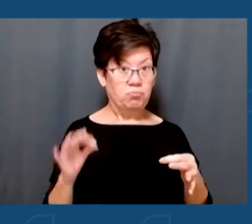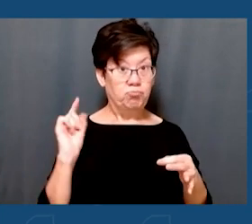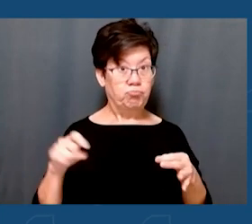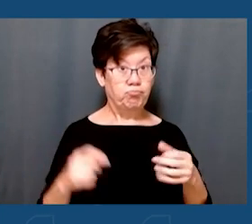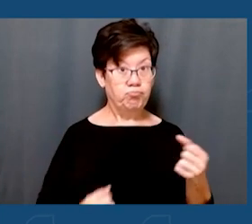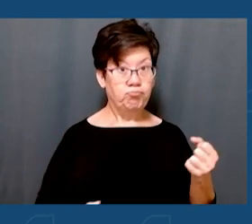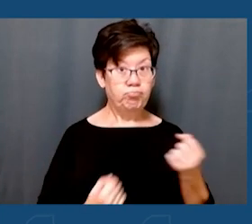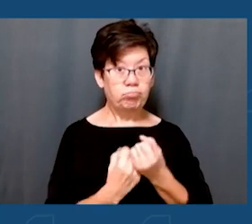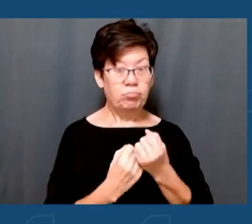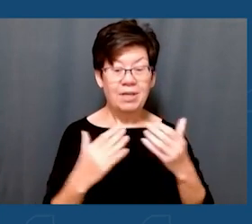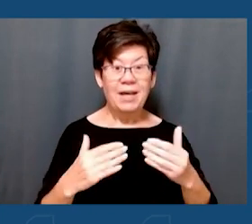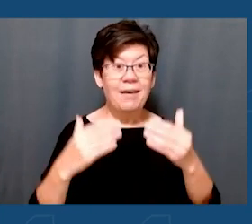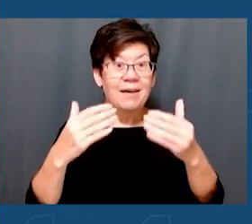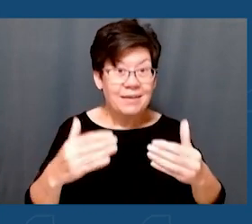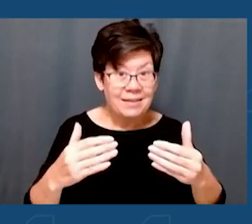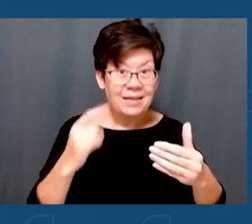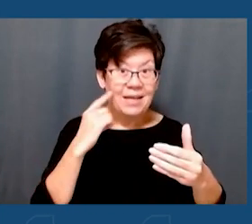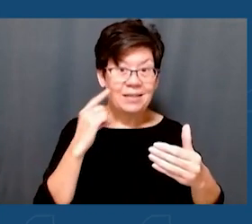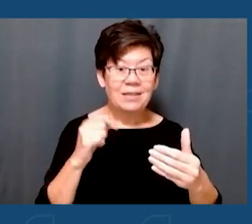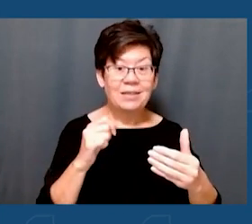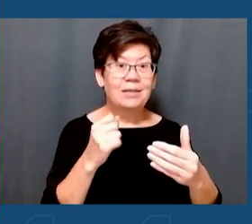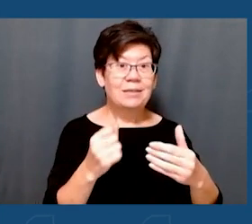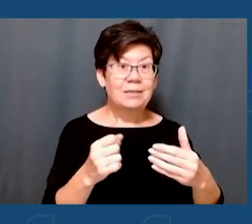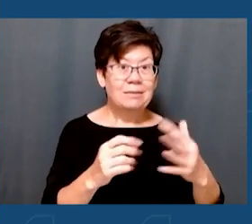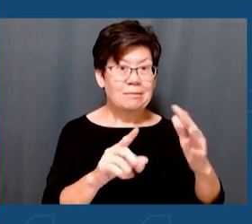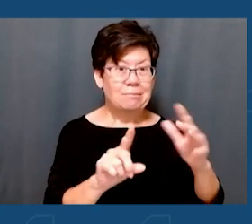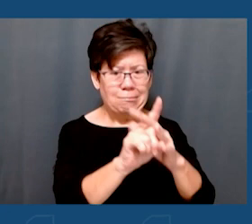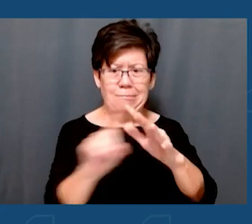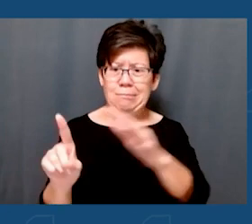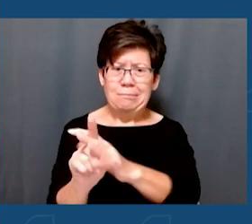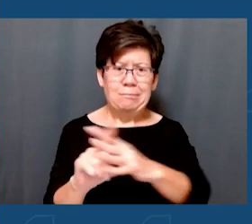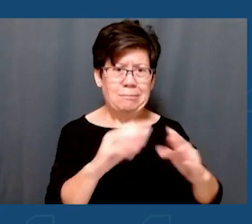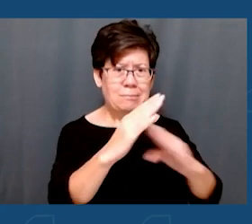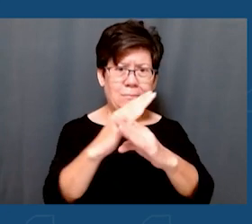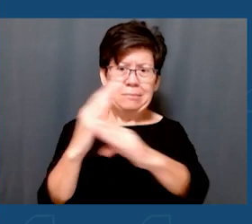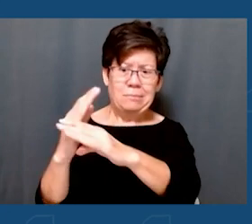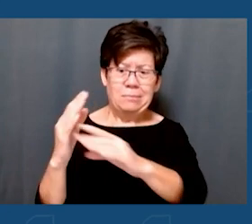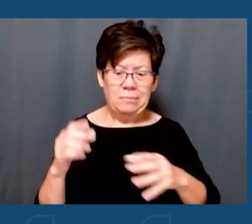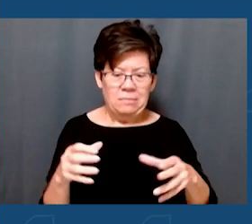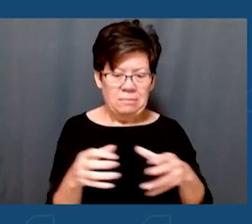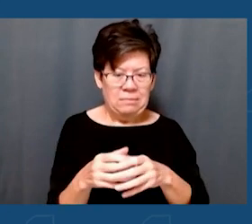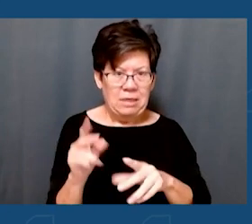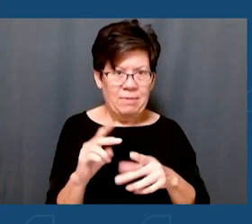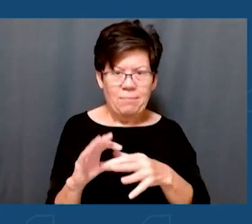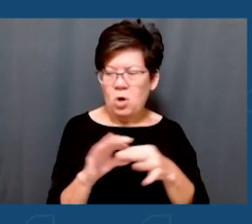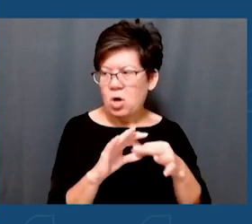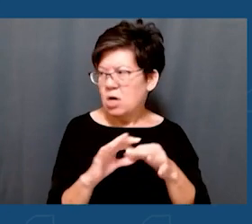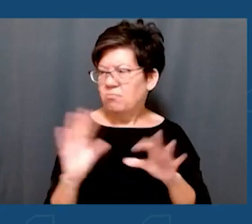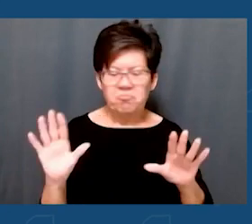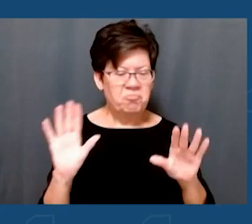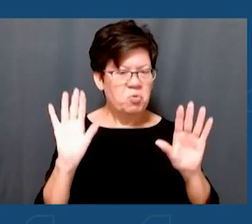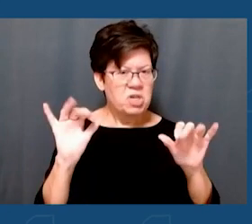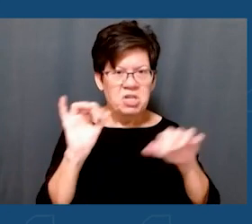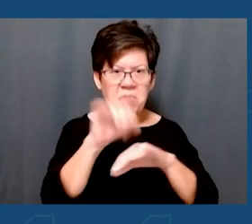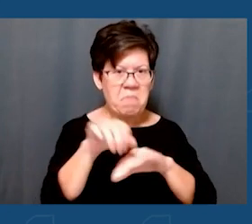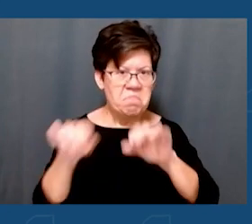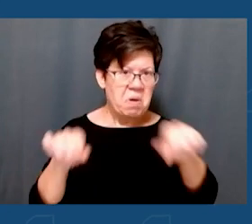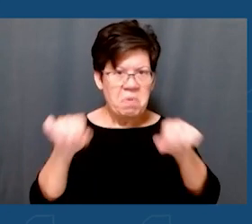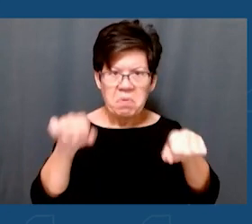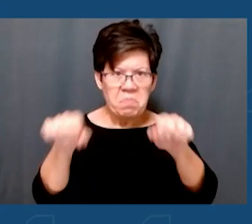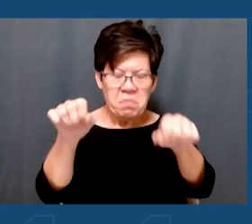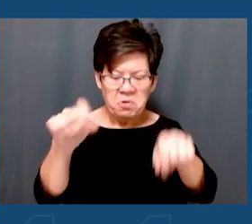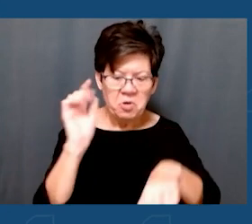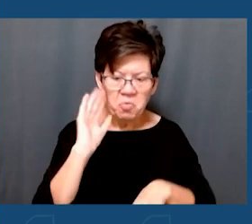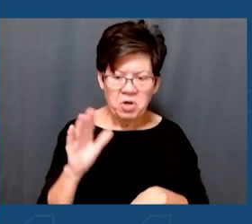unity to overcome all of the obstacles that were in the way. There were many obstacles in the very beginning. And little by little,